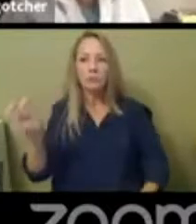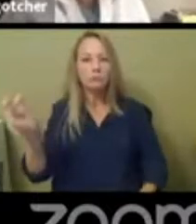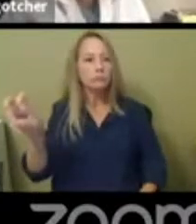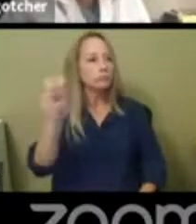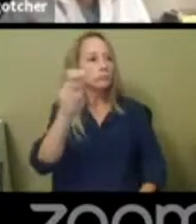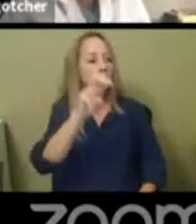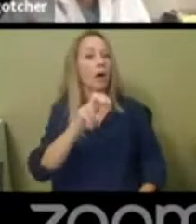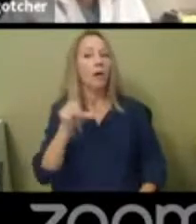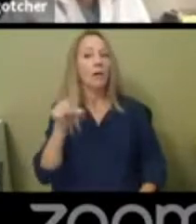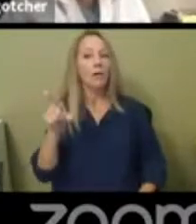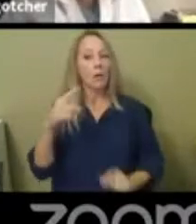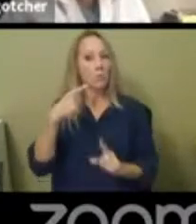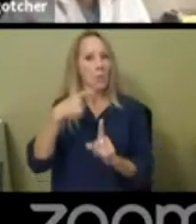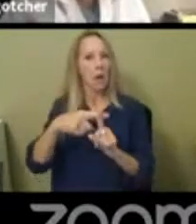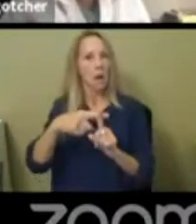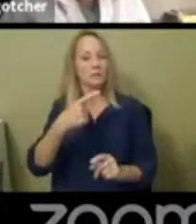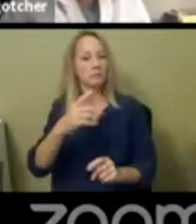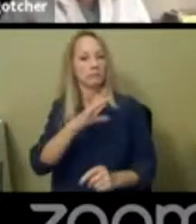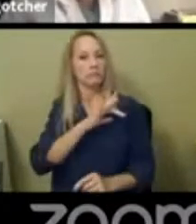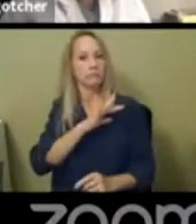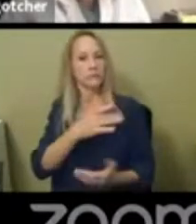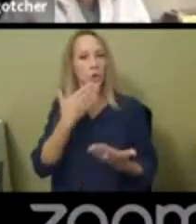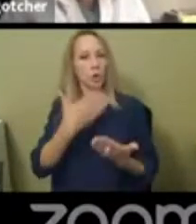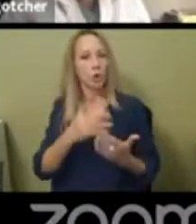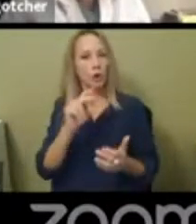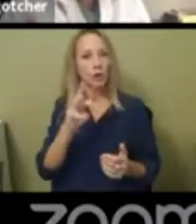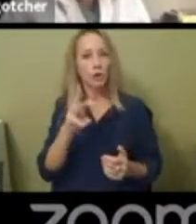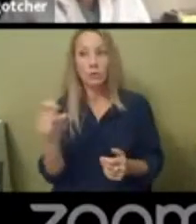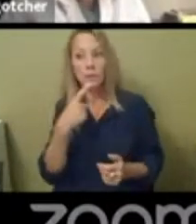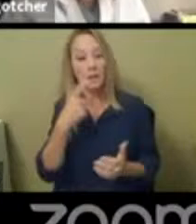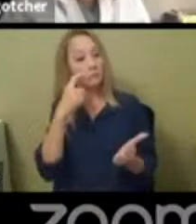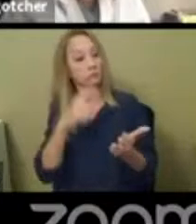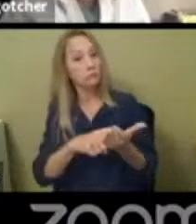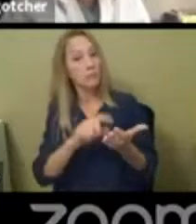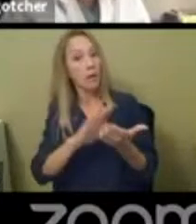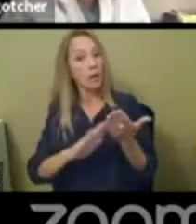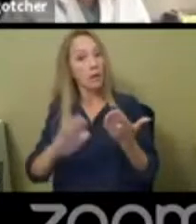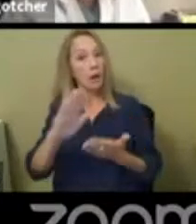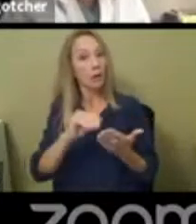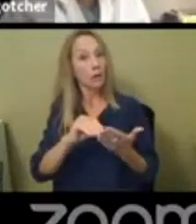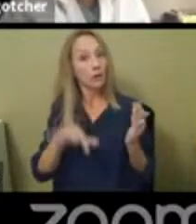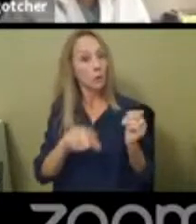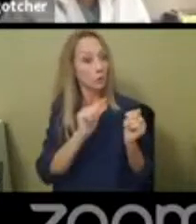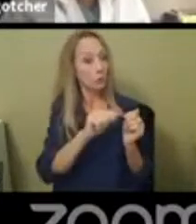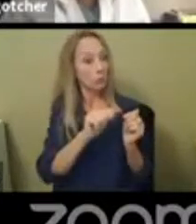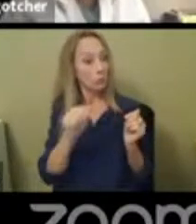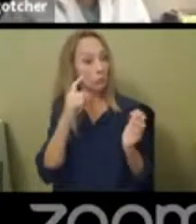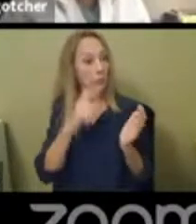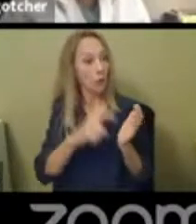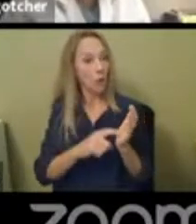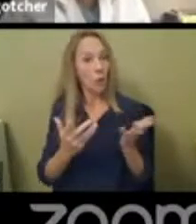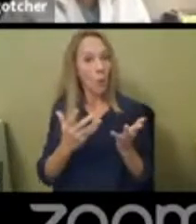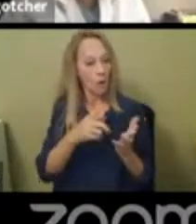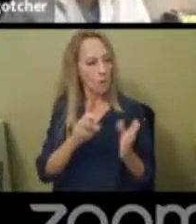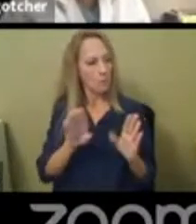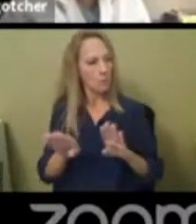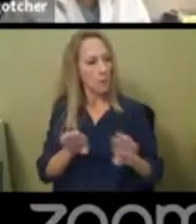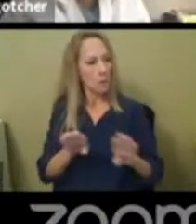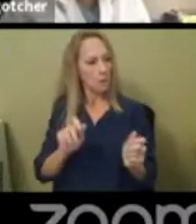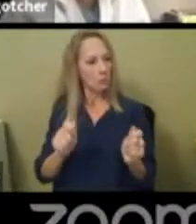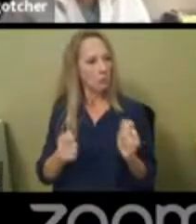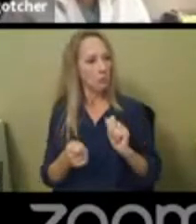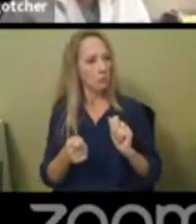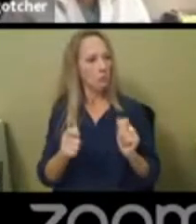in saying that what you see among college students, they're changing their behavior. They are adapting to this.